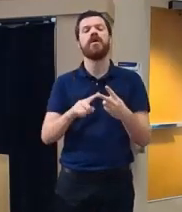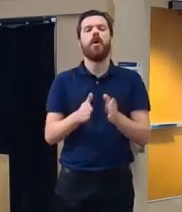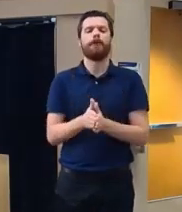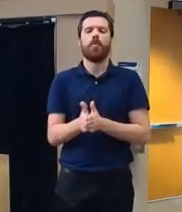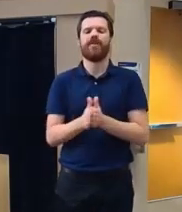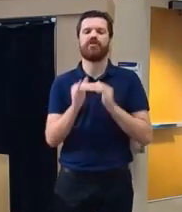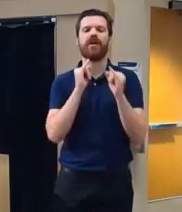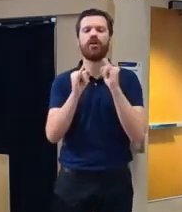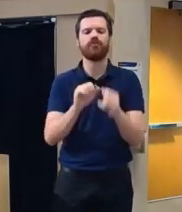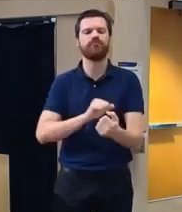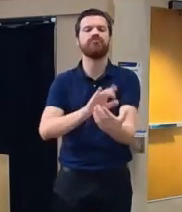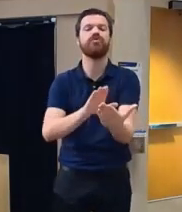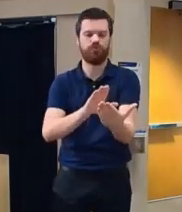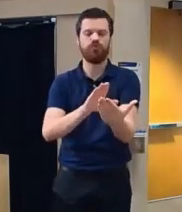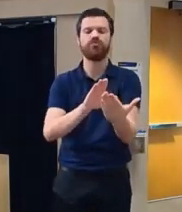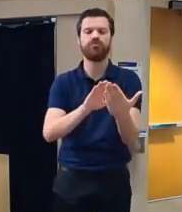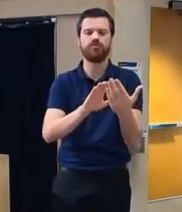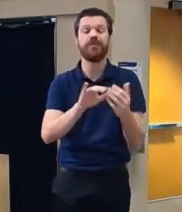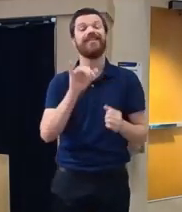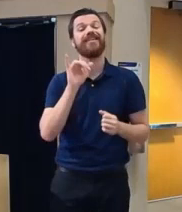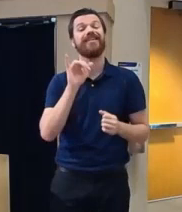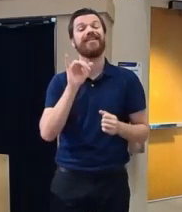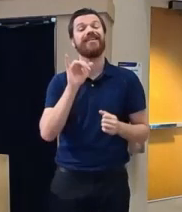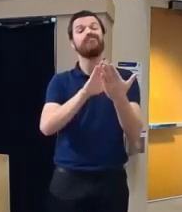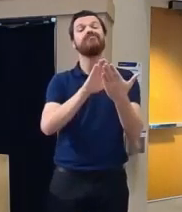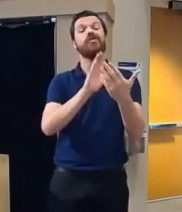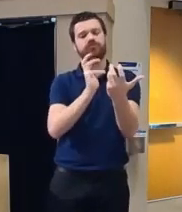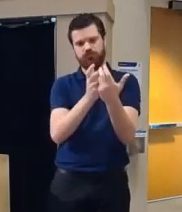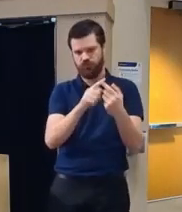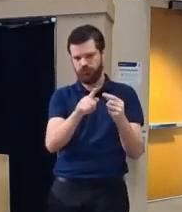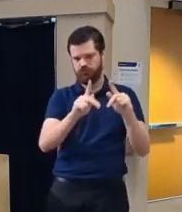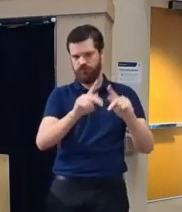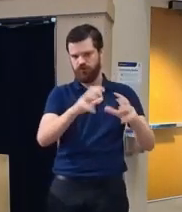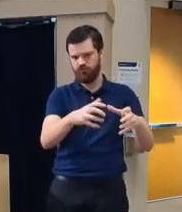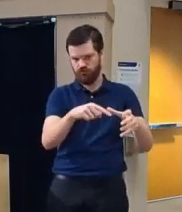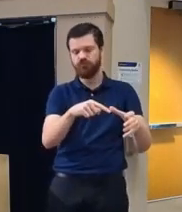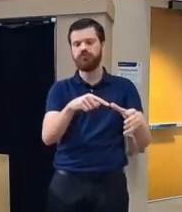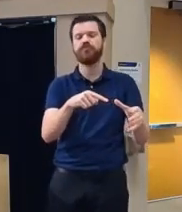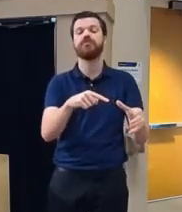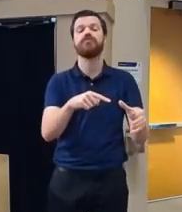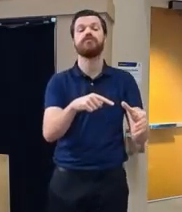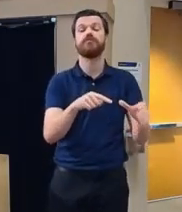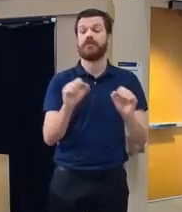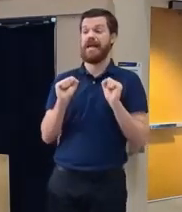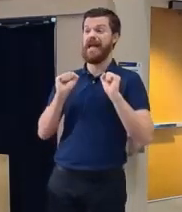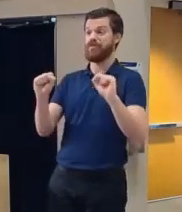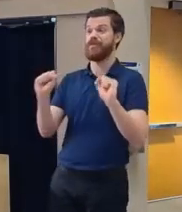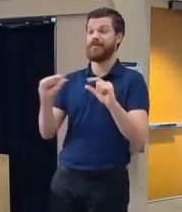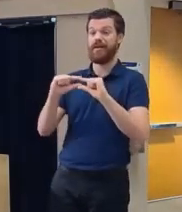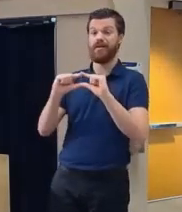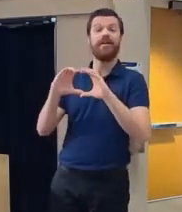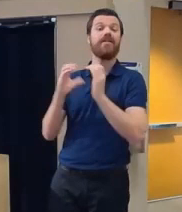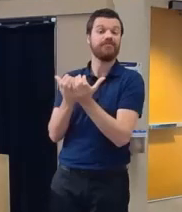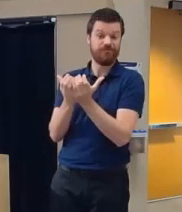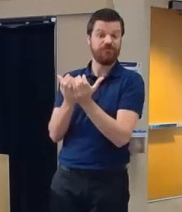interviewing approach, but that was also kind of tailored to the population. When we had exercise classes,